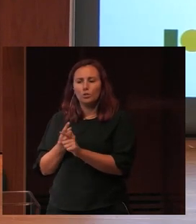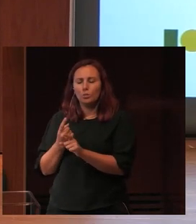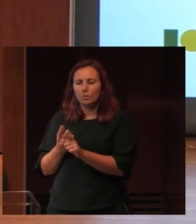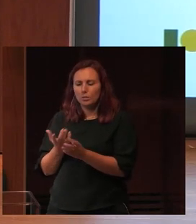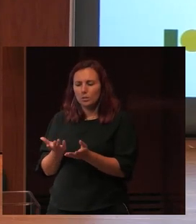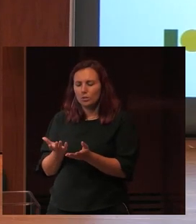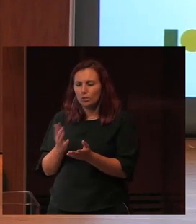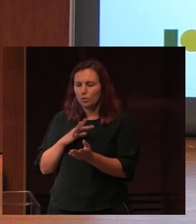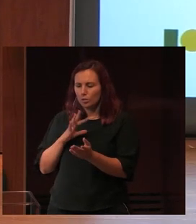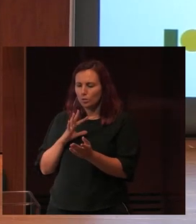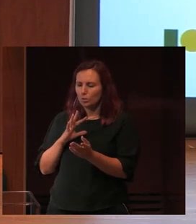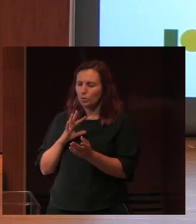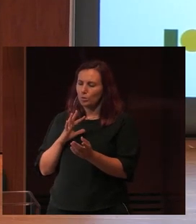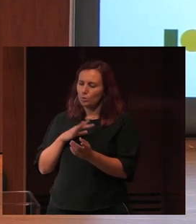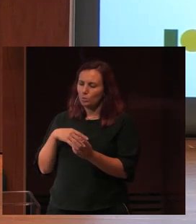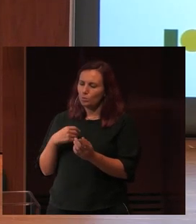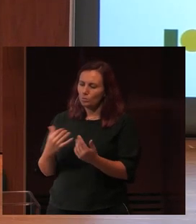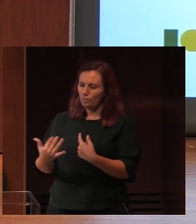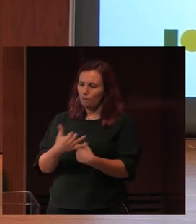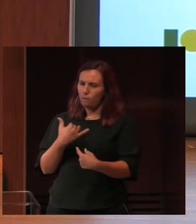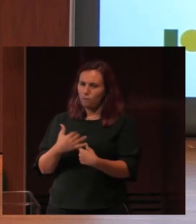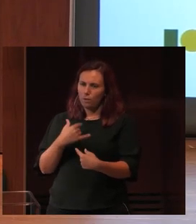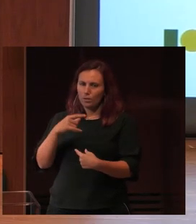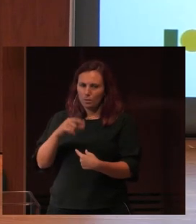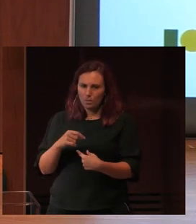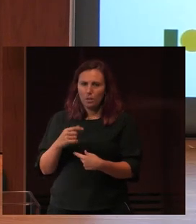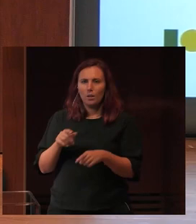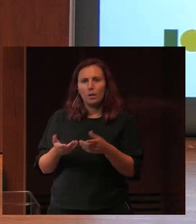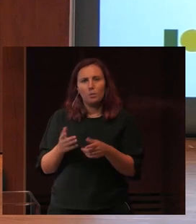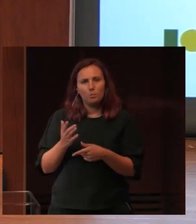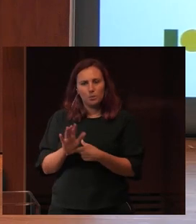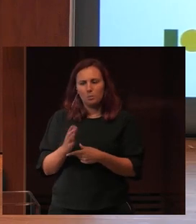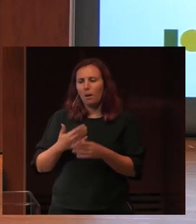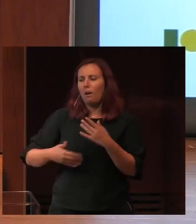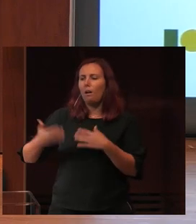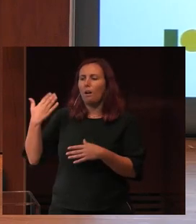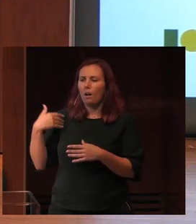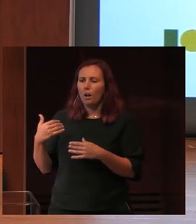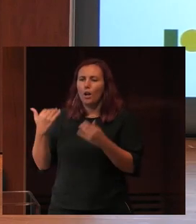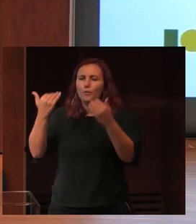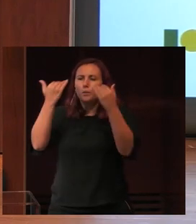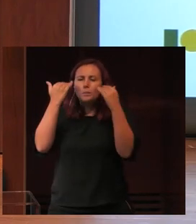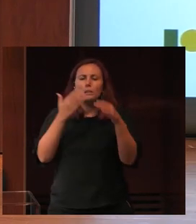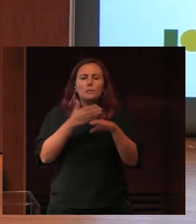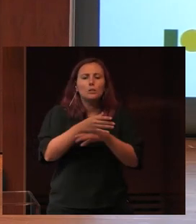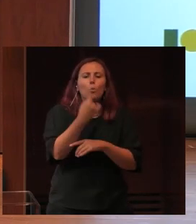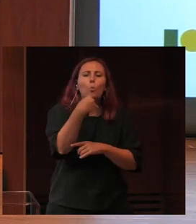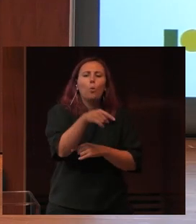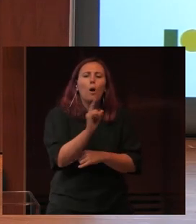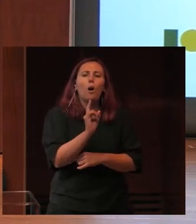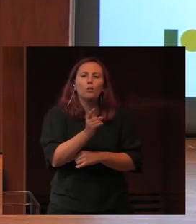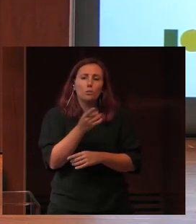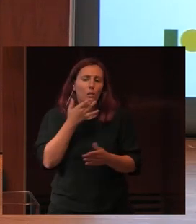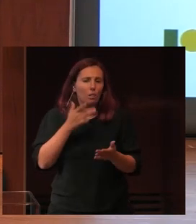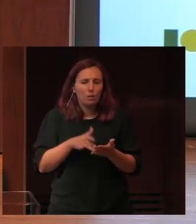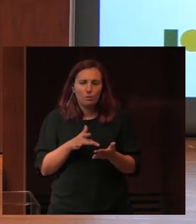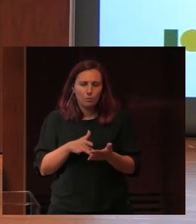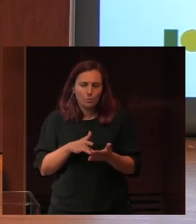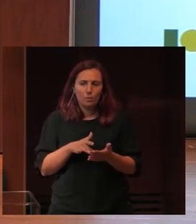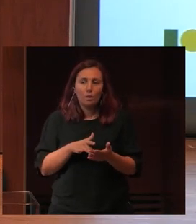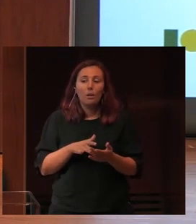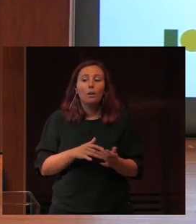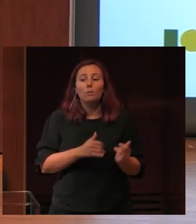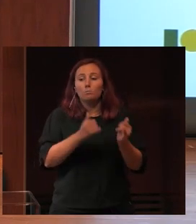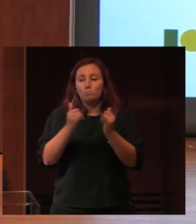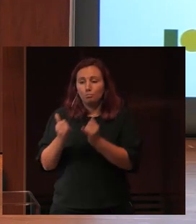So in former times, the only information source was a book. And then came the